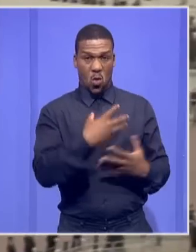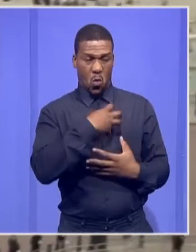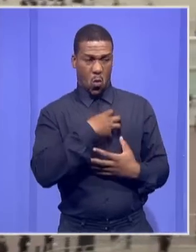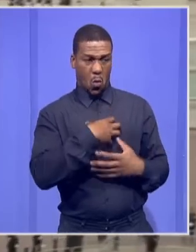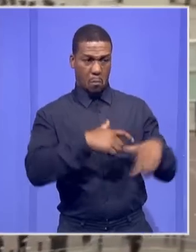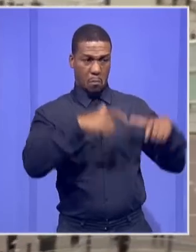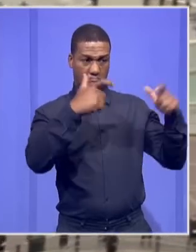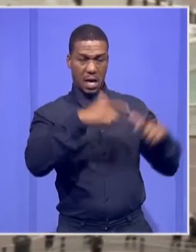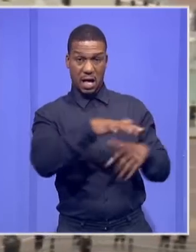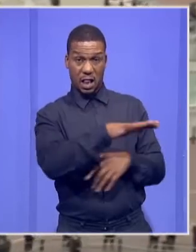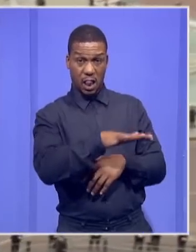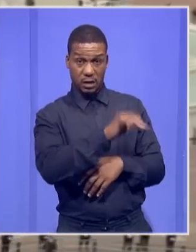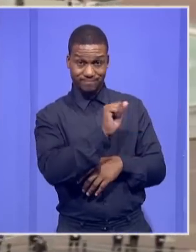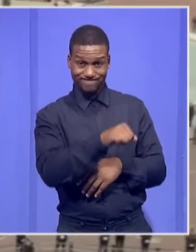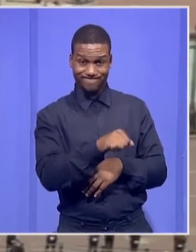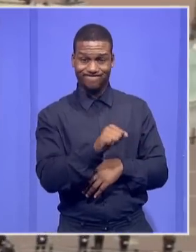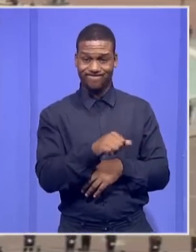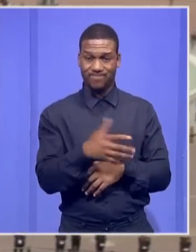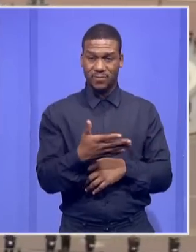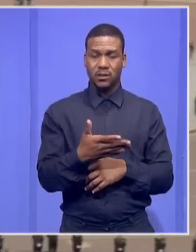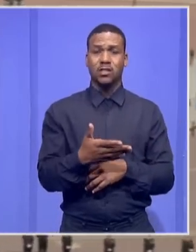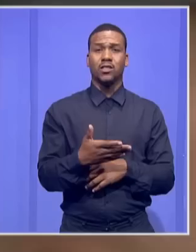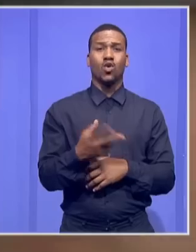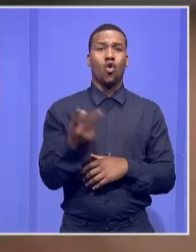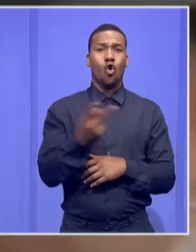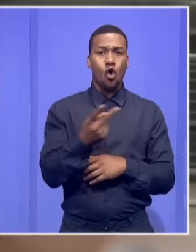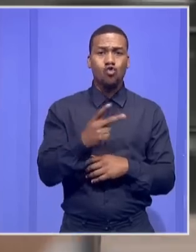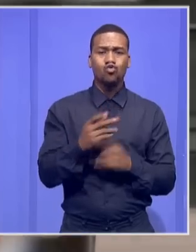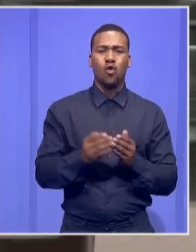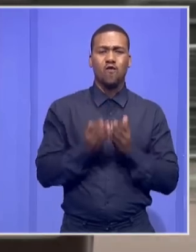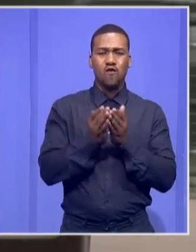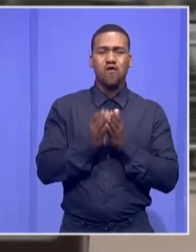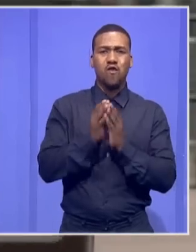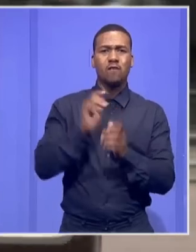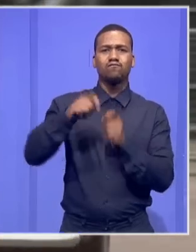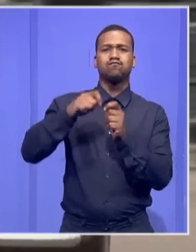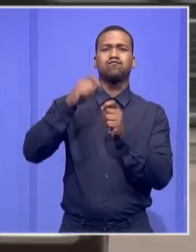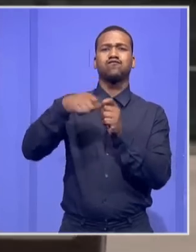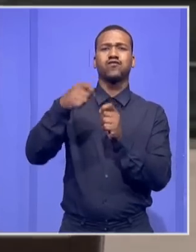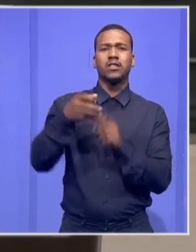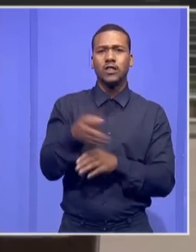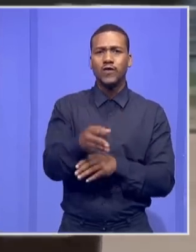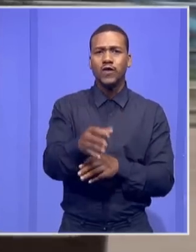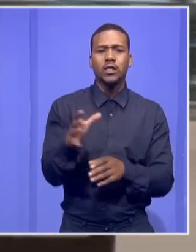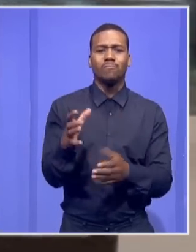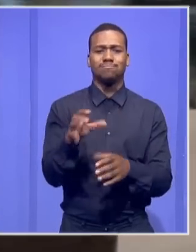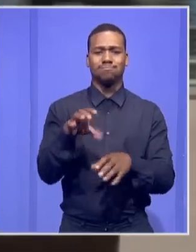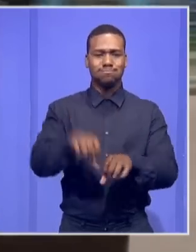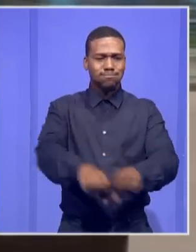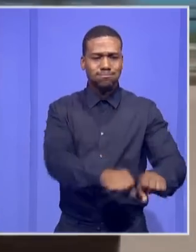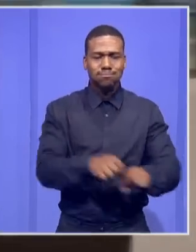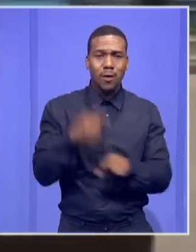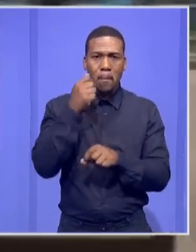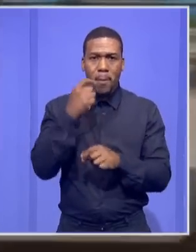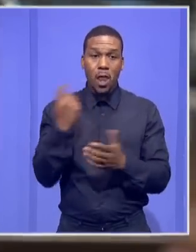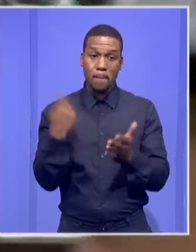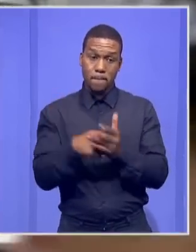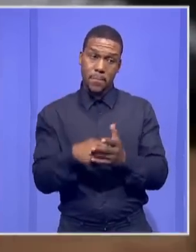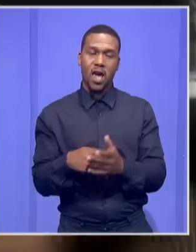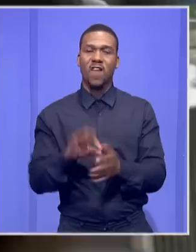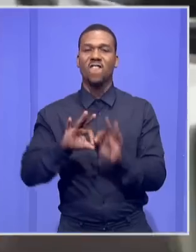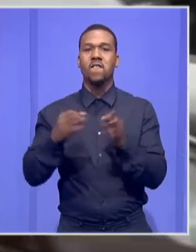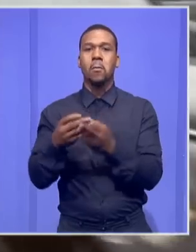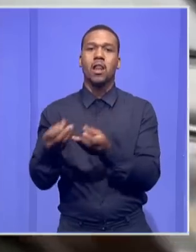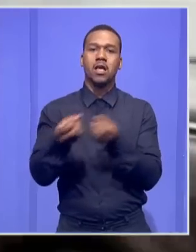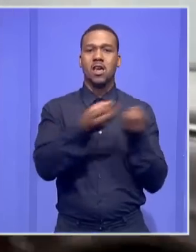use, and fishermen pay to moor in their waters. So all of that money goes to the royals. That money is